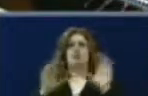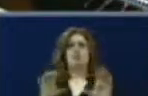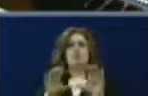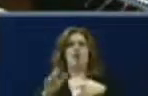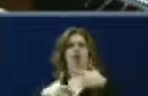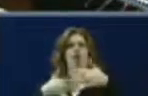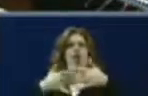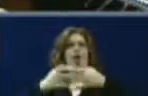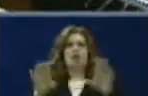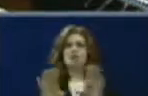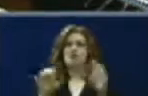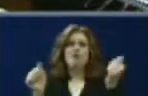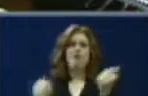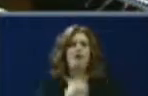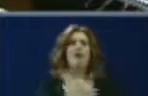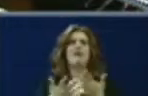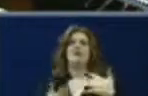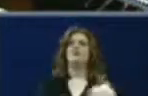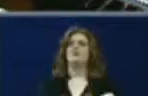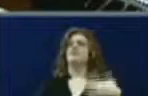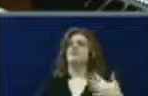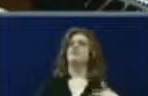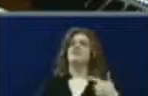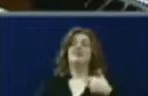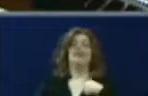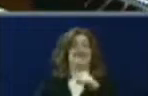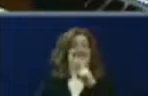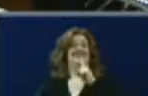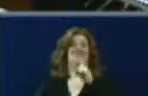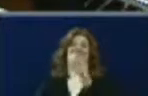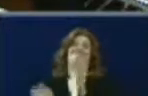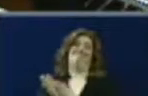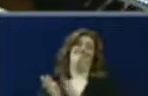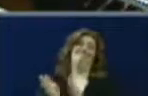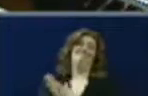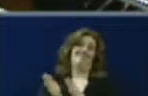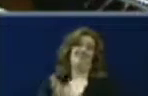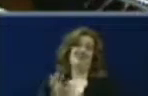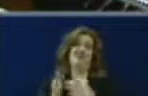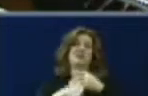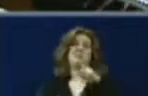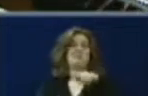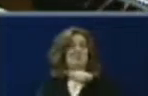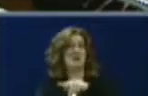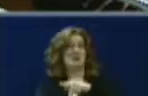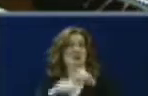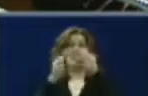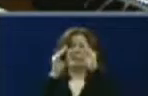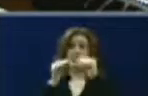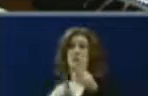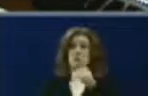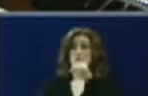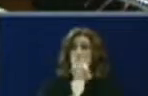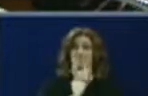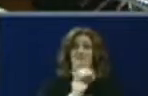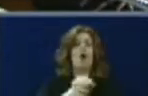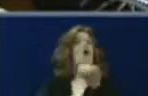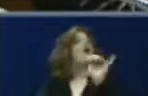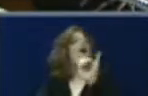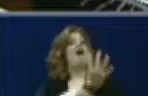off. Also, I just have to give it to the principals and the teachers involved, and